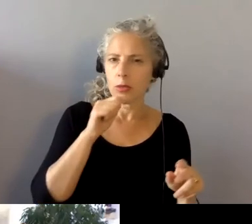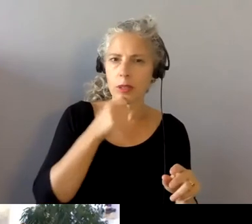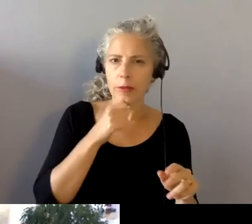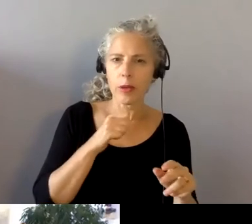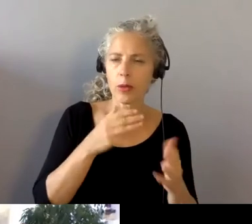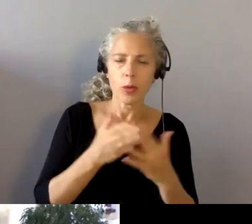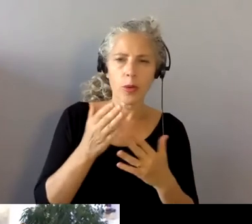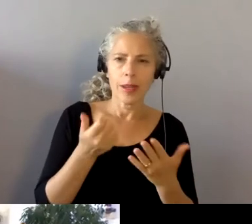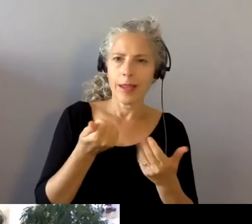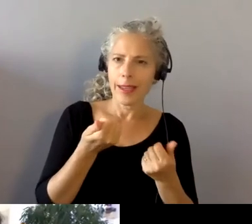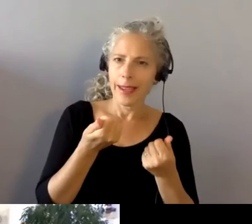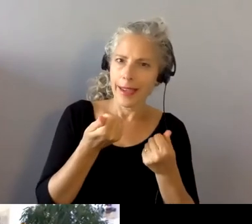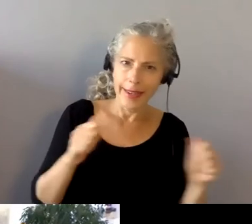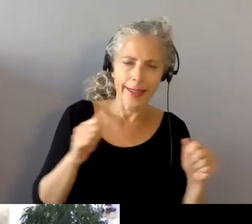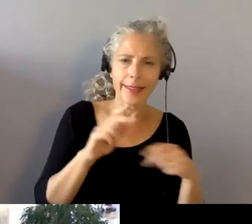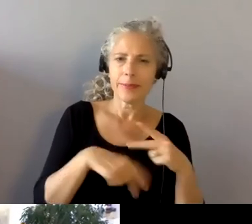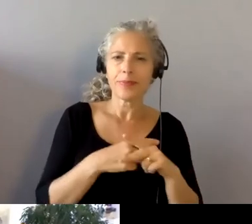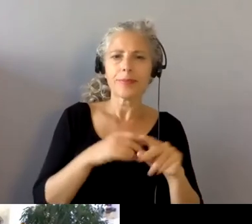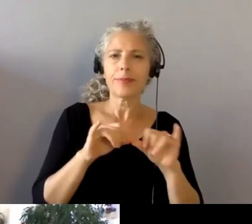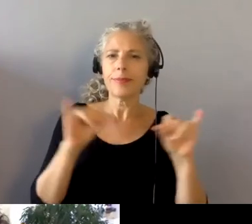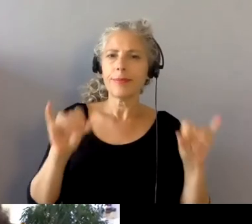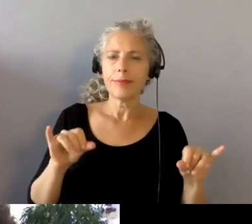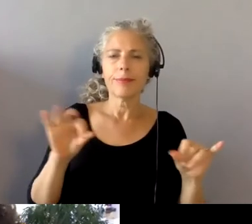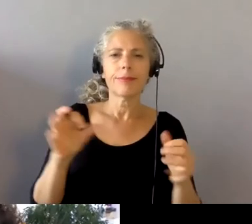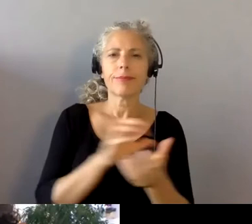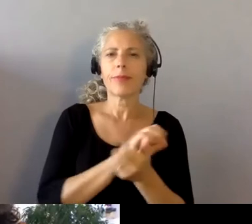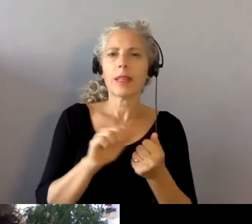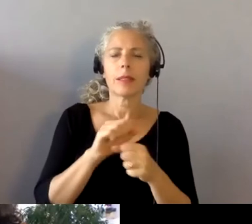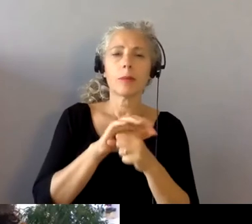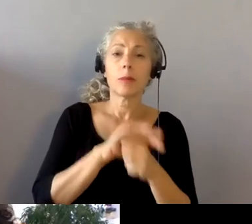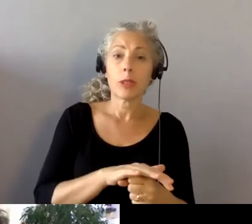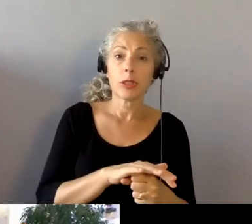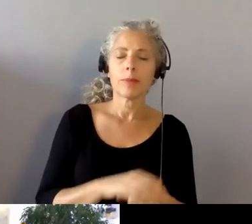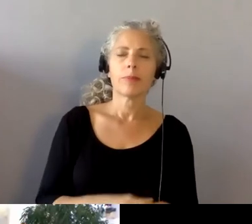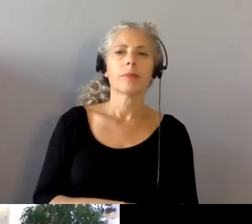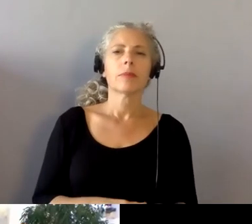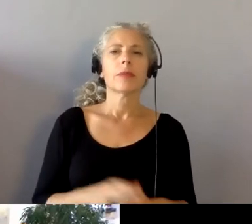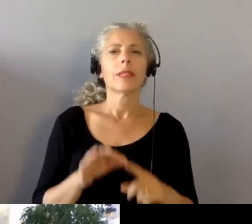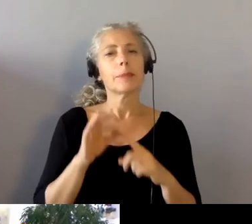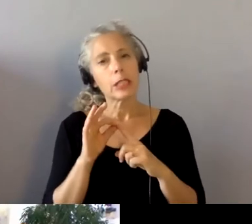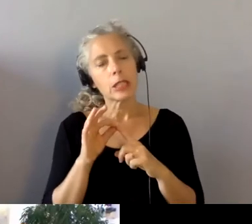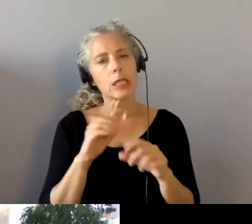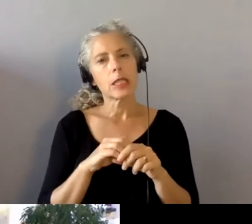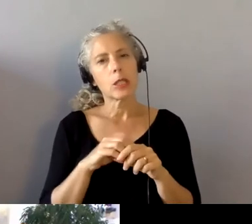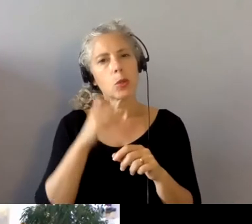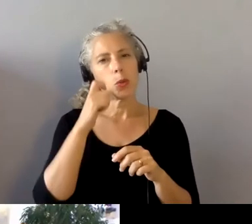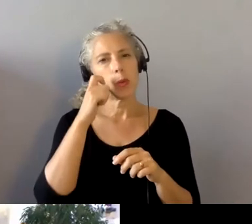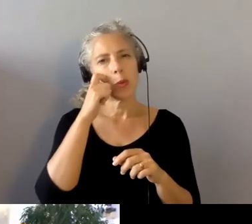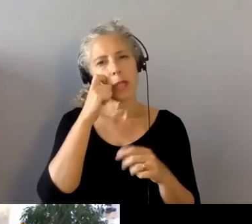of this kind of systems of violence and oppression, but especially in a racialized situation where,